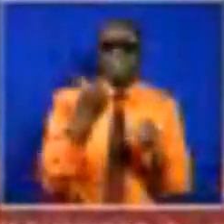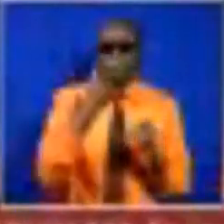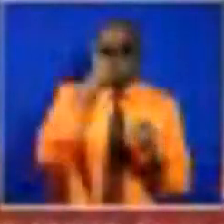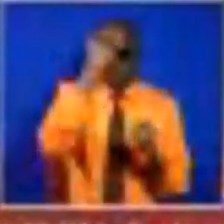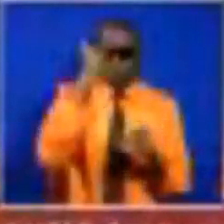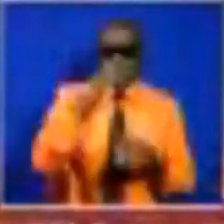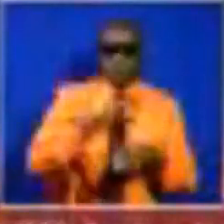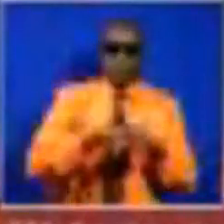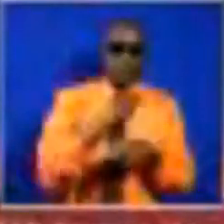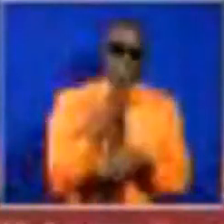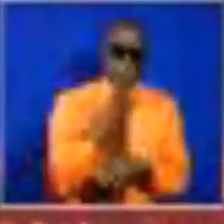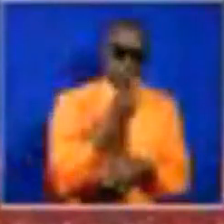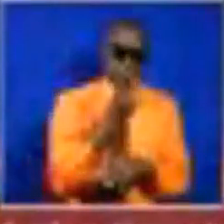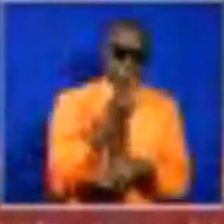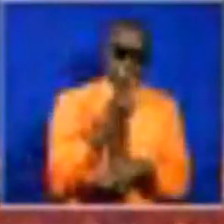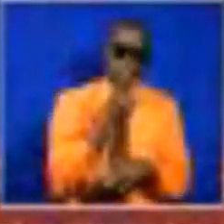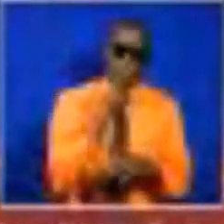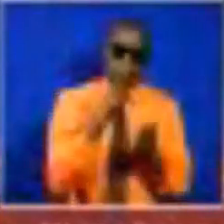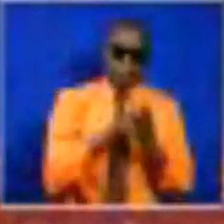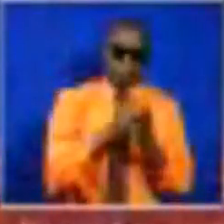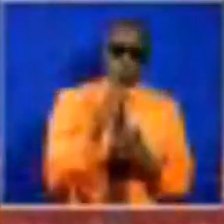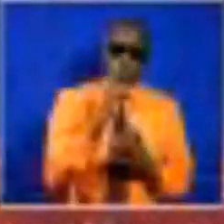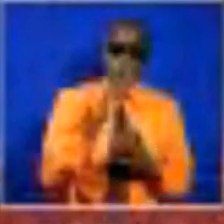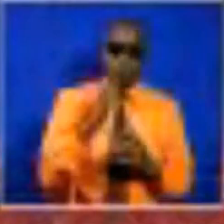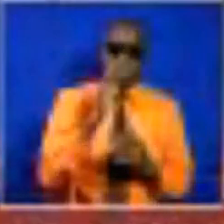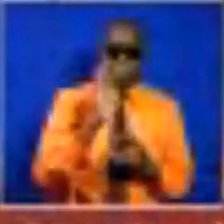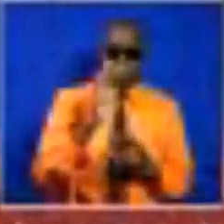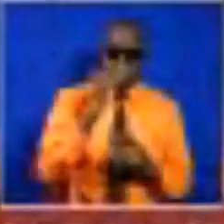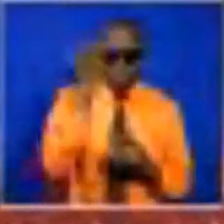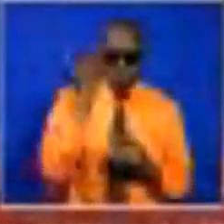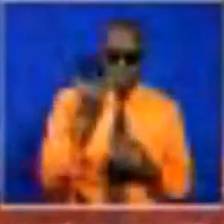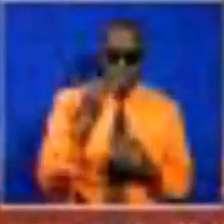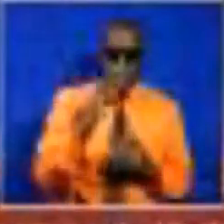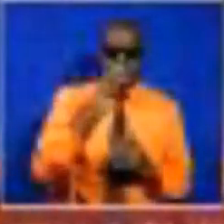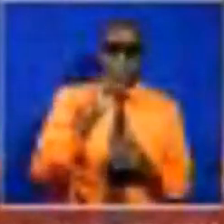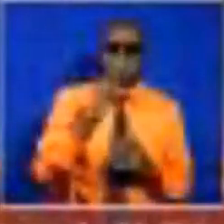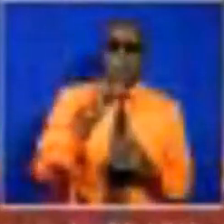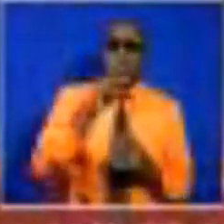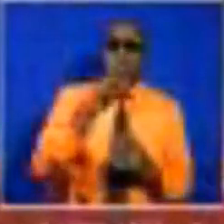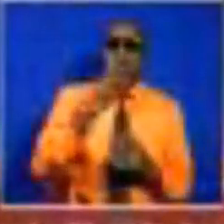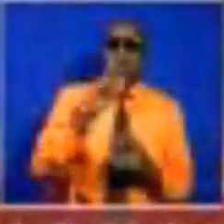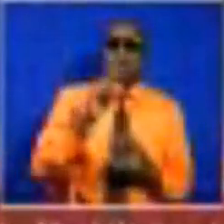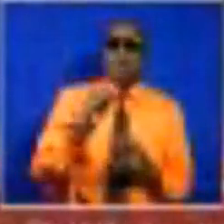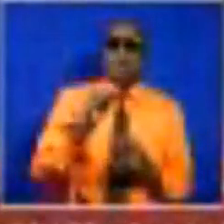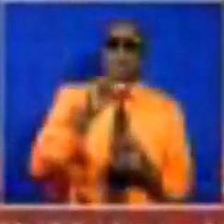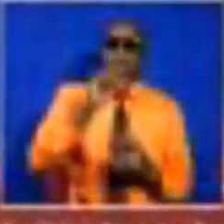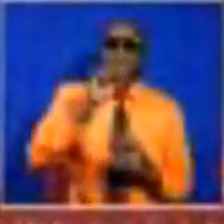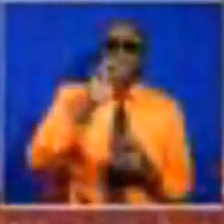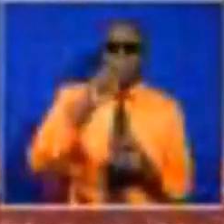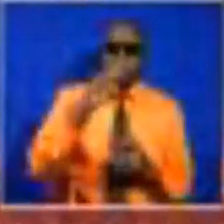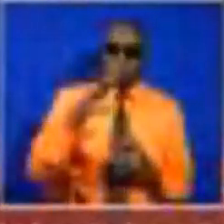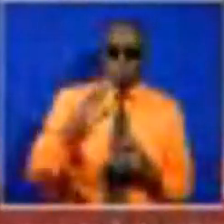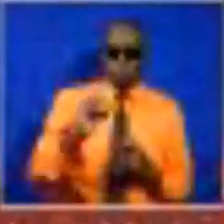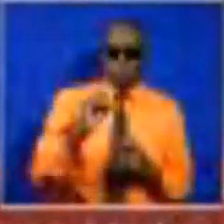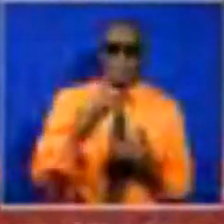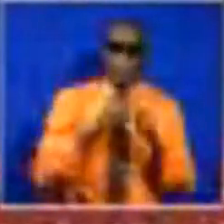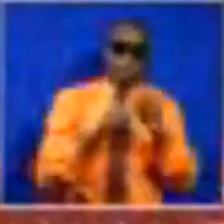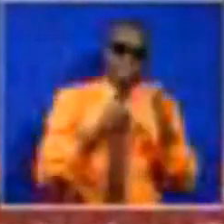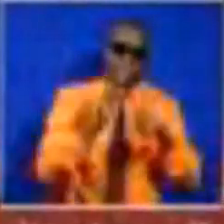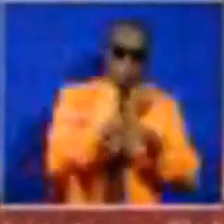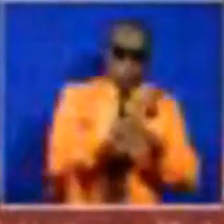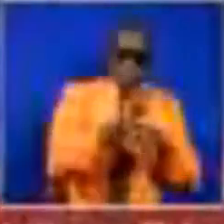two letters, one from his lawyer, Mr. Makasembo, the other one from the Inspector General of Prisons,